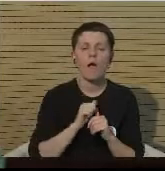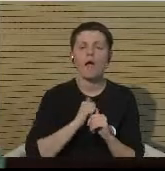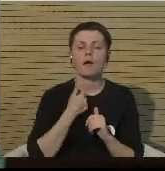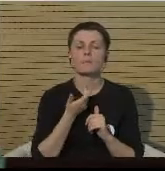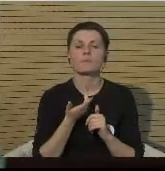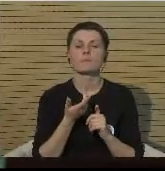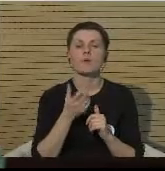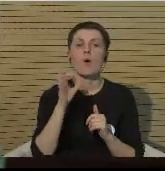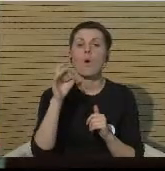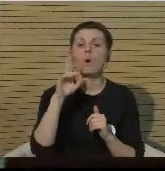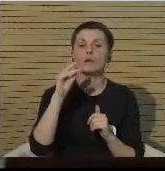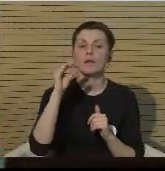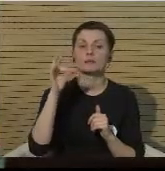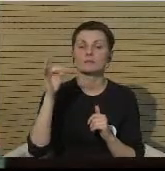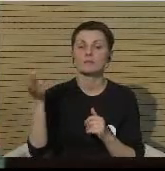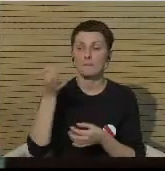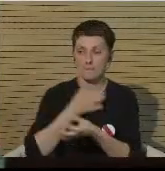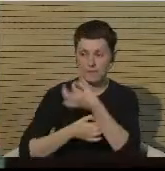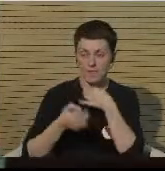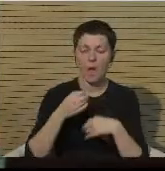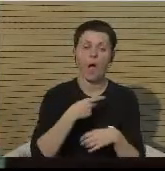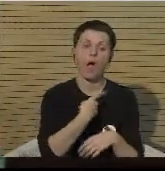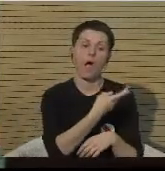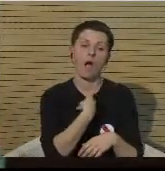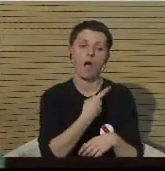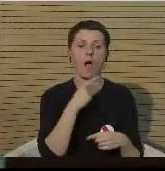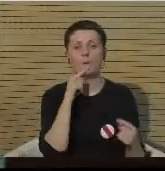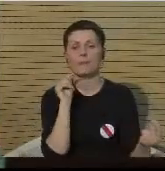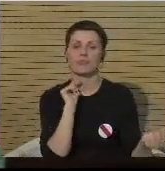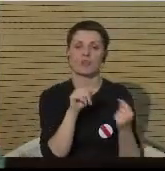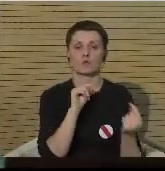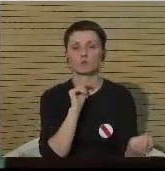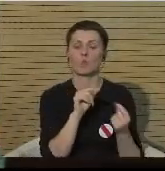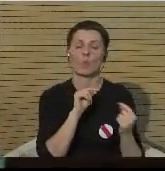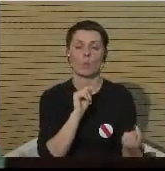The idea was that Oris asks us